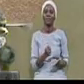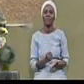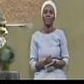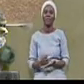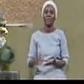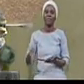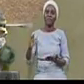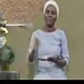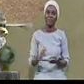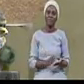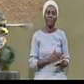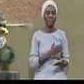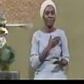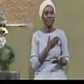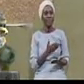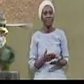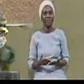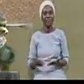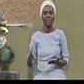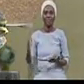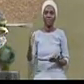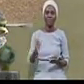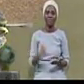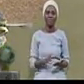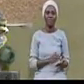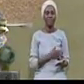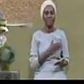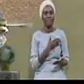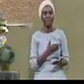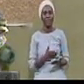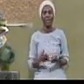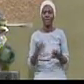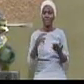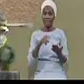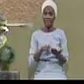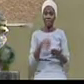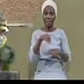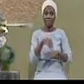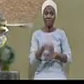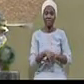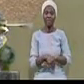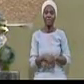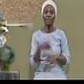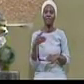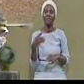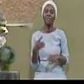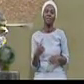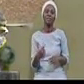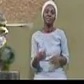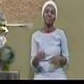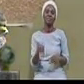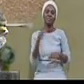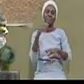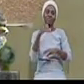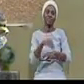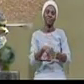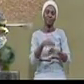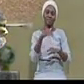So tonight is the night of power, amen.